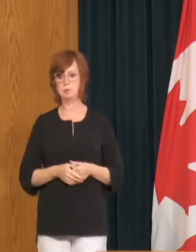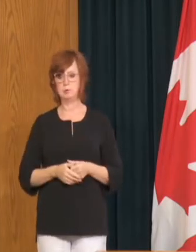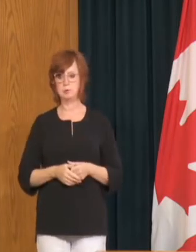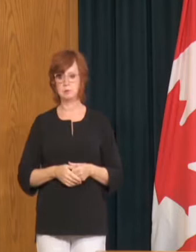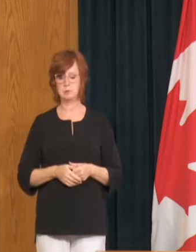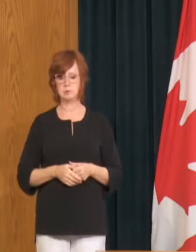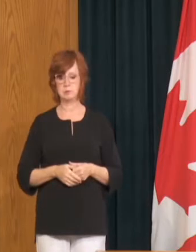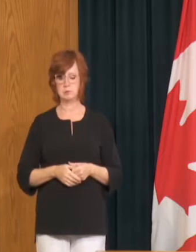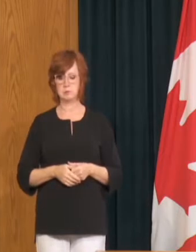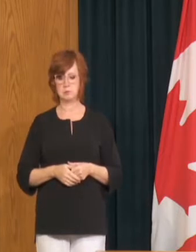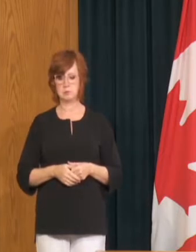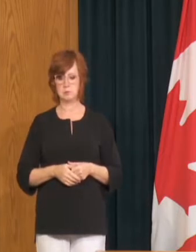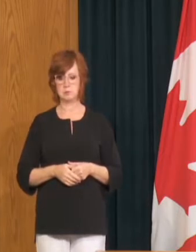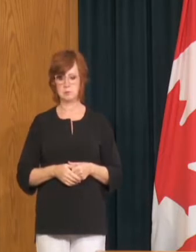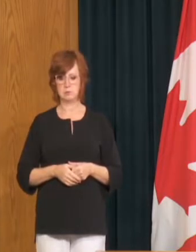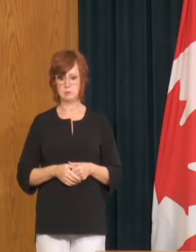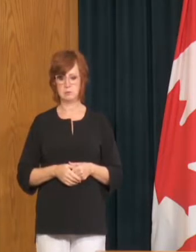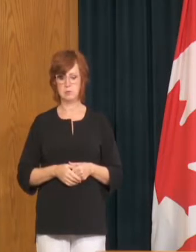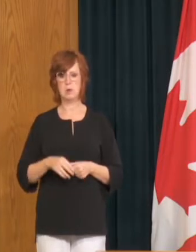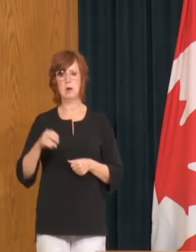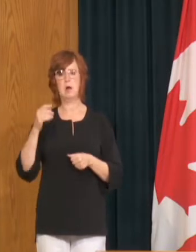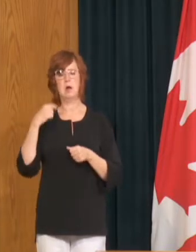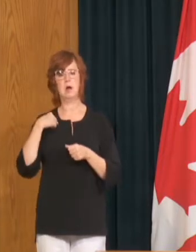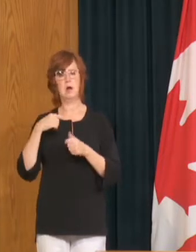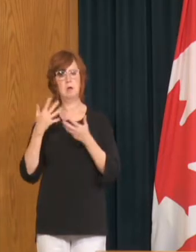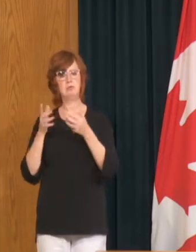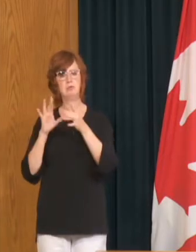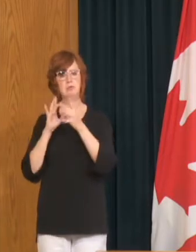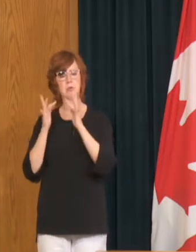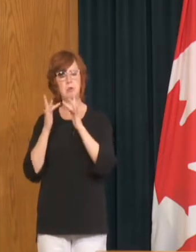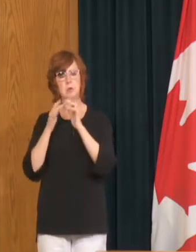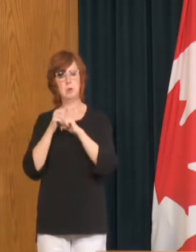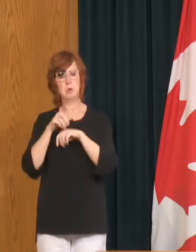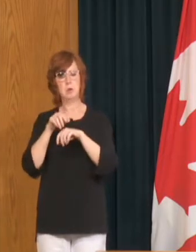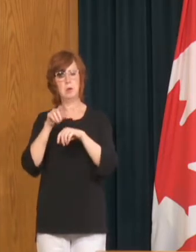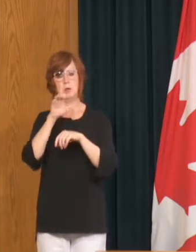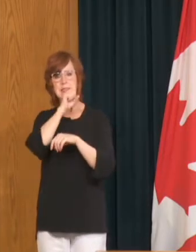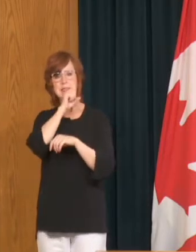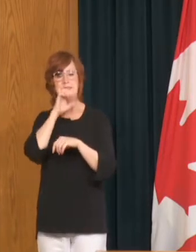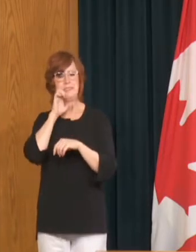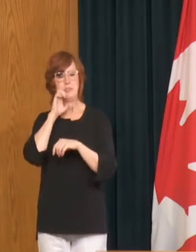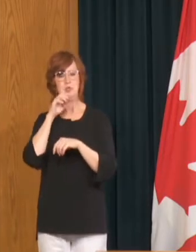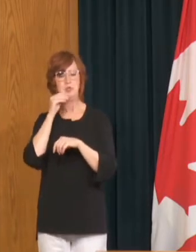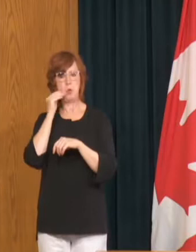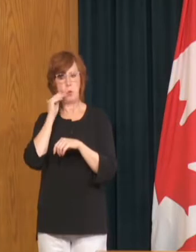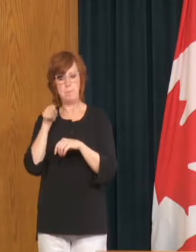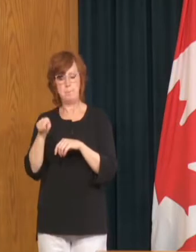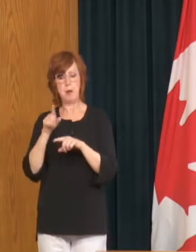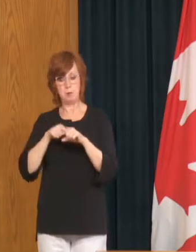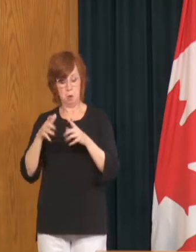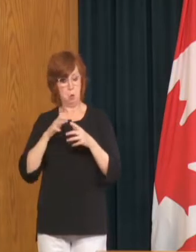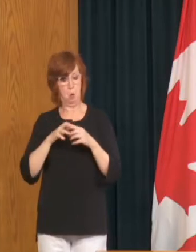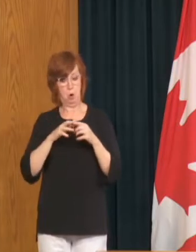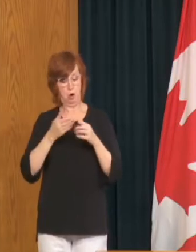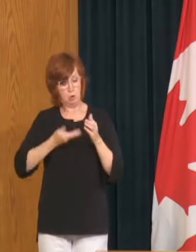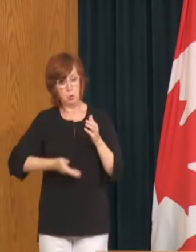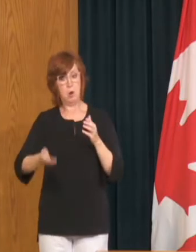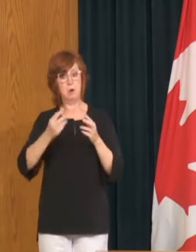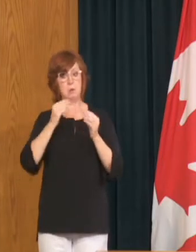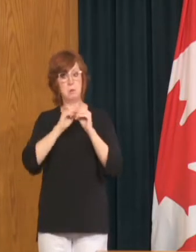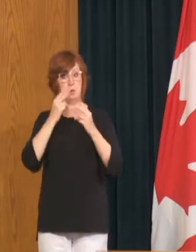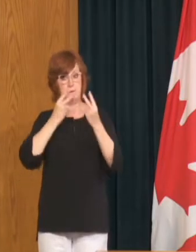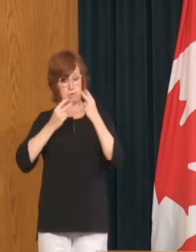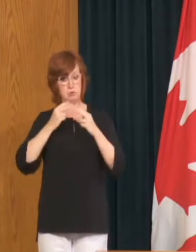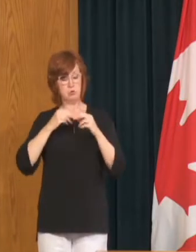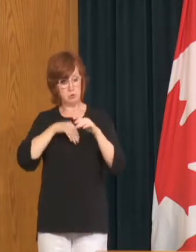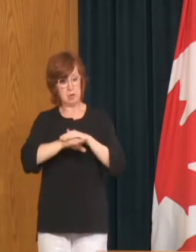affiliate long-term care homes have told me that they would like to see more visitor opportunities, but one concern they have is